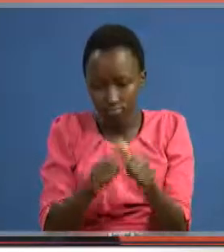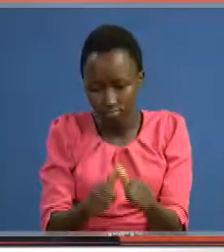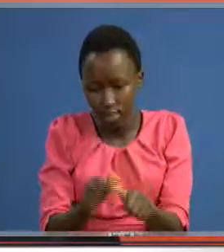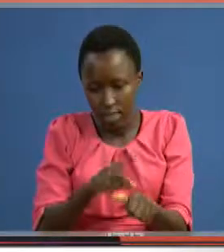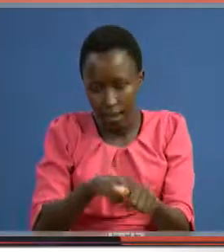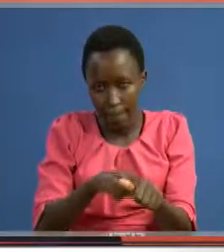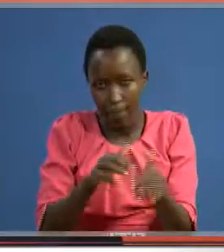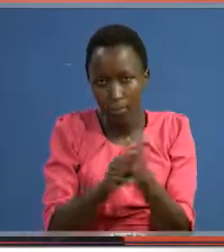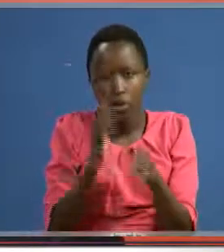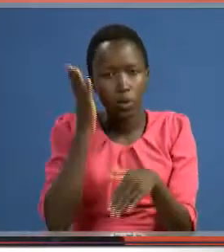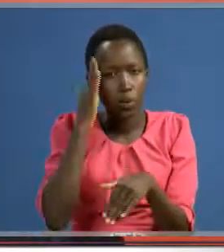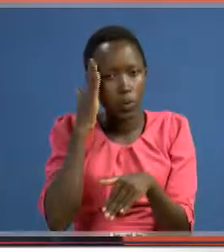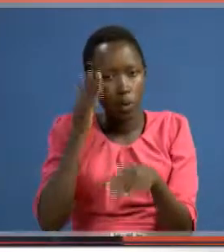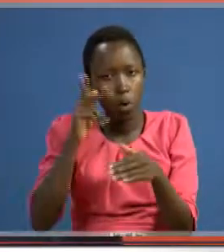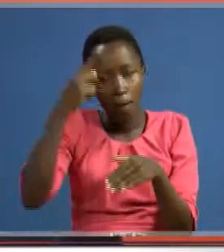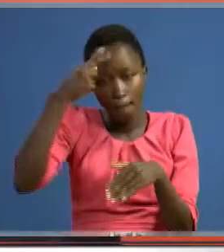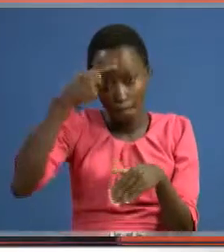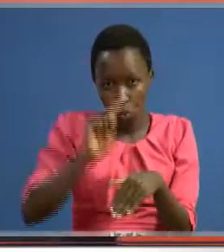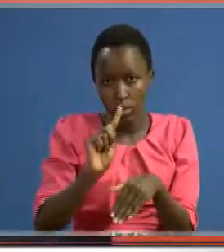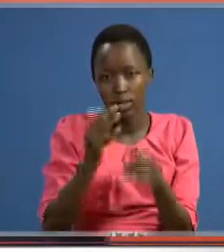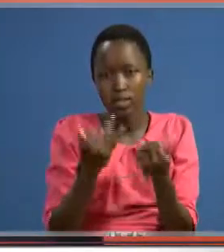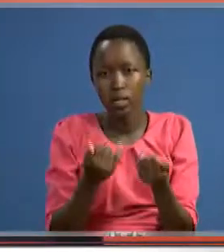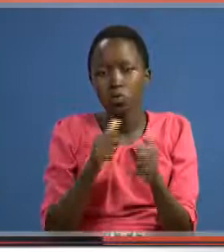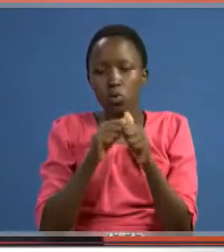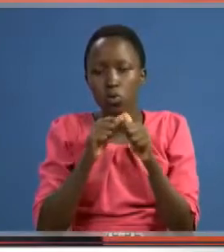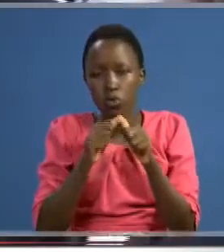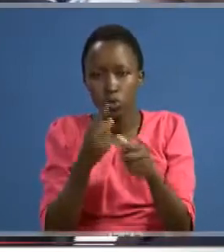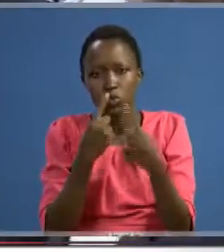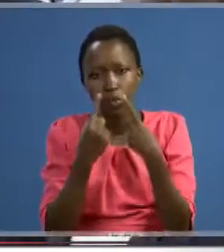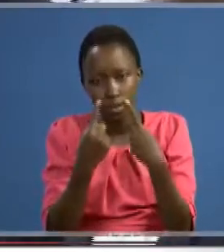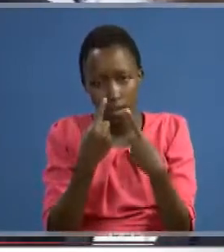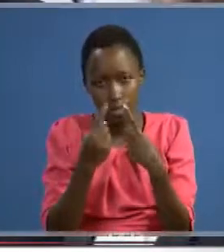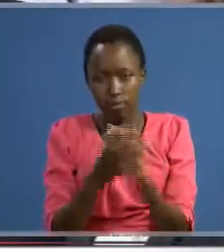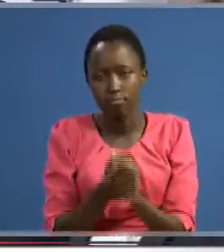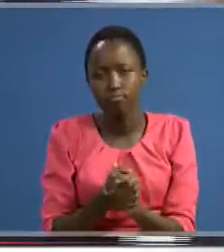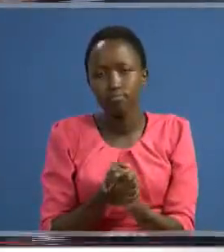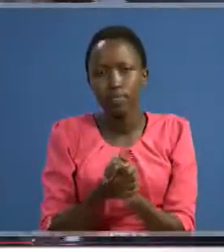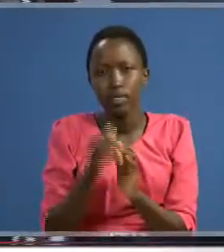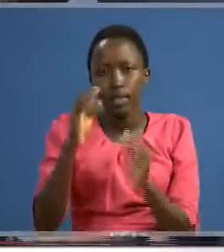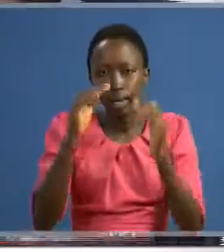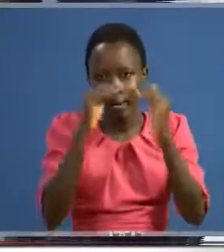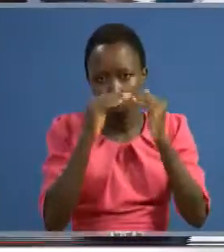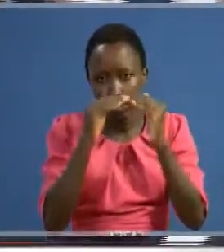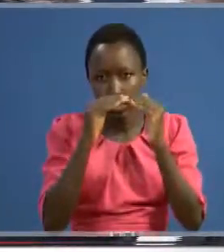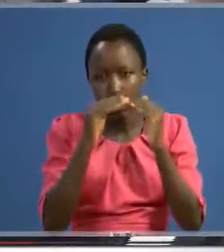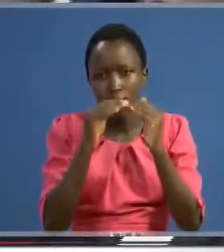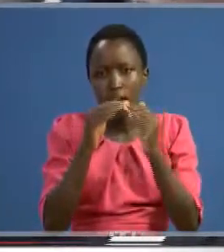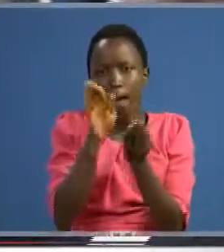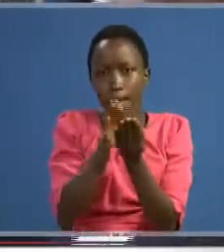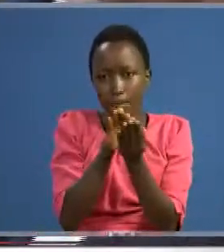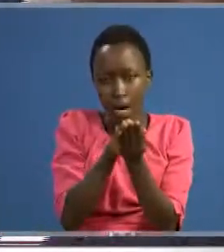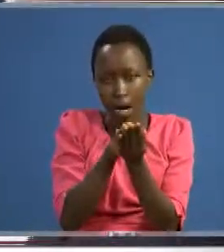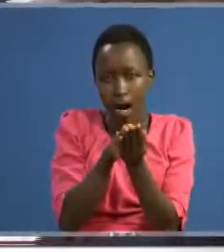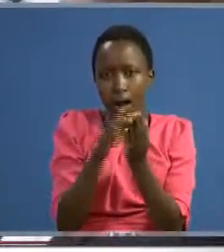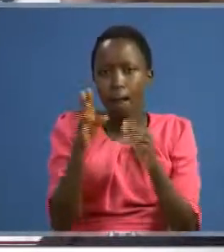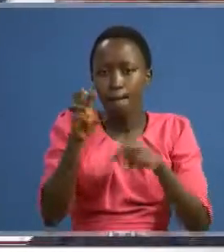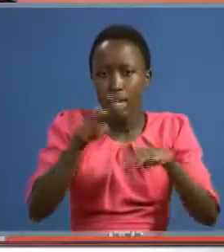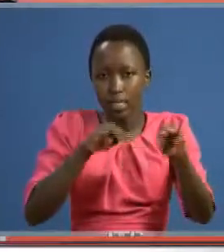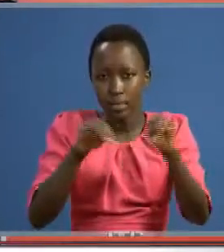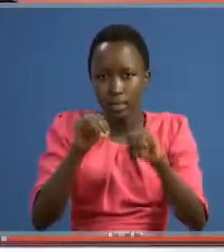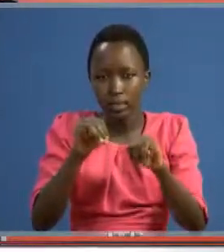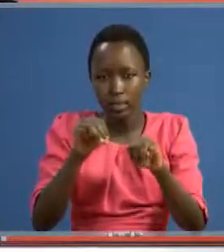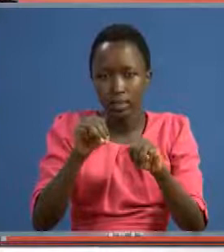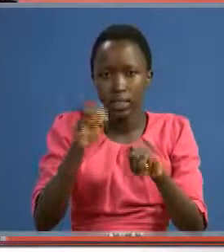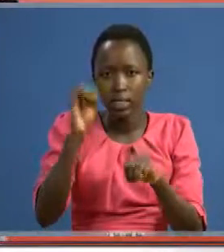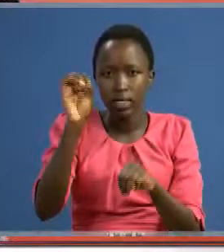we know that the draft policy is currently being discussed. Equity Bank Kenya Managing Director Polycarp Igathe